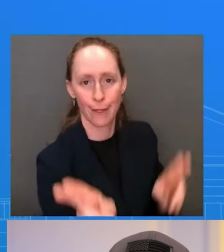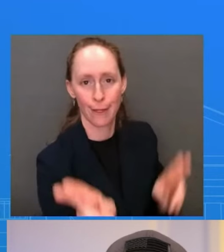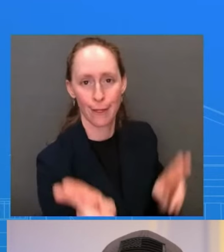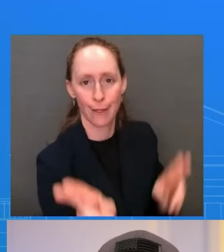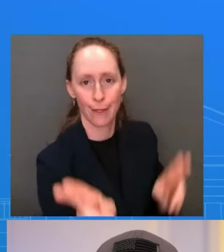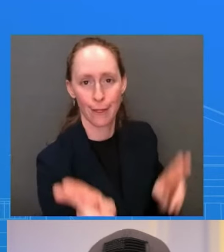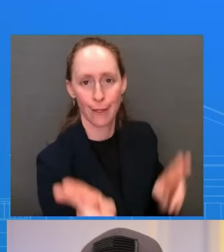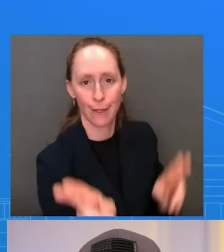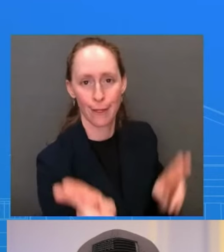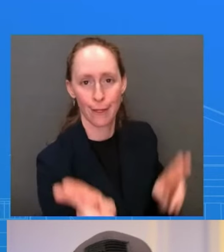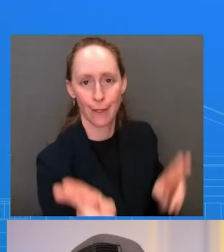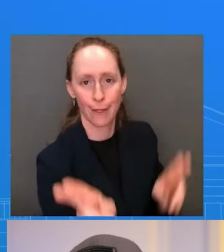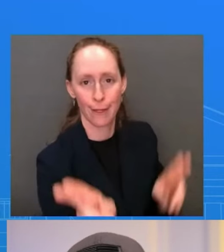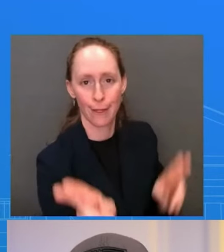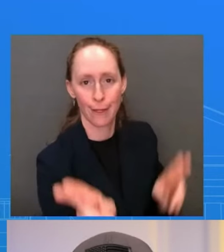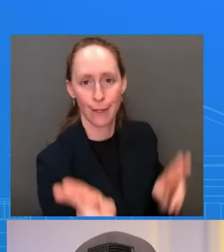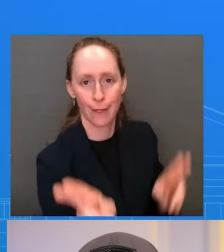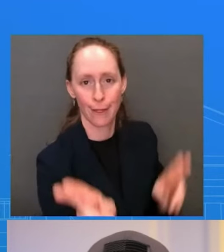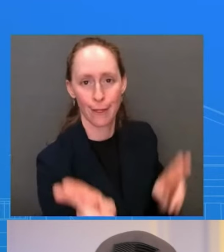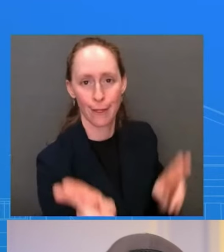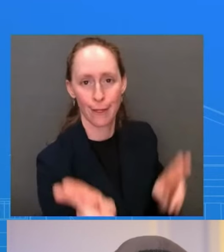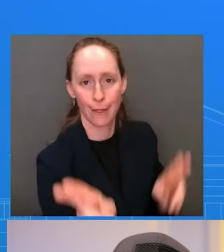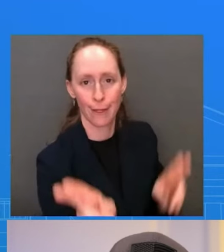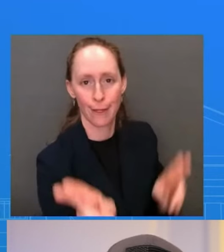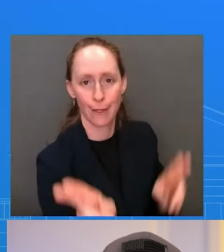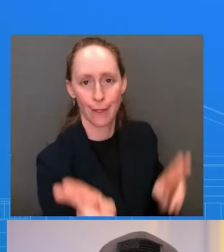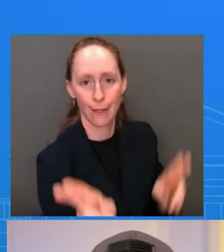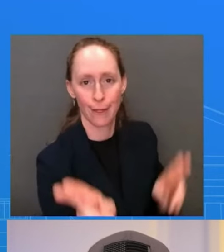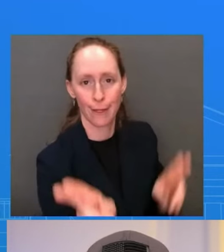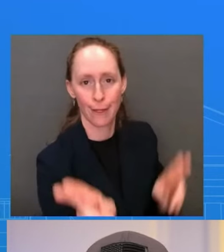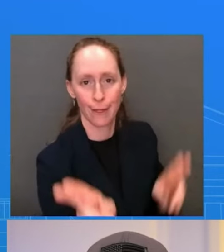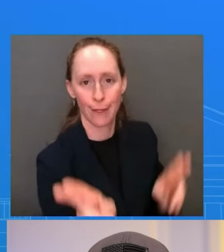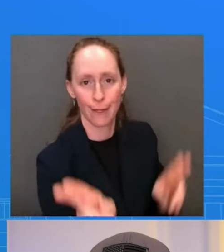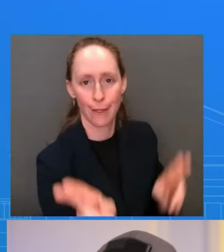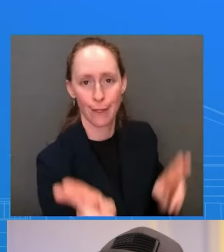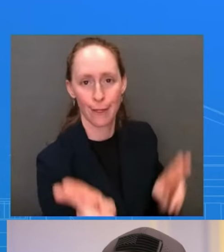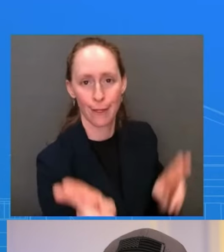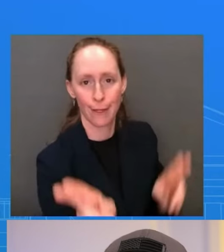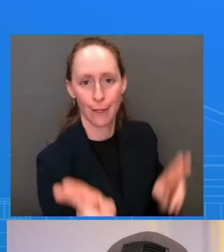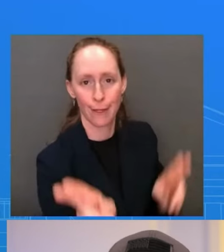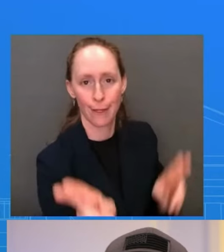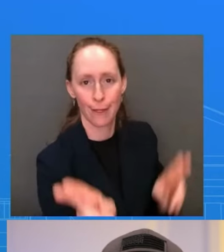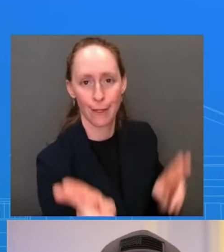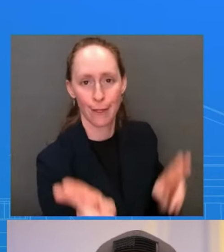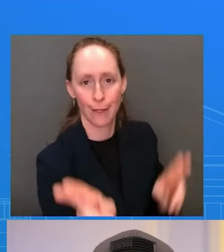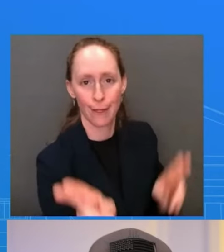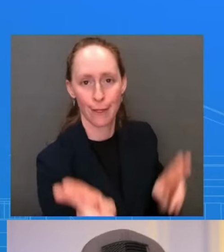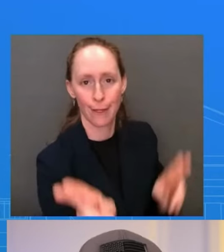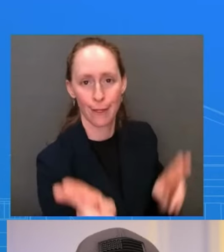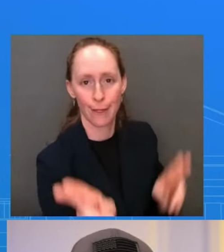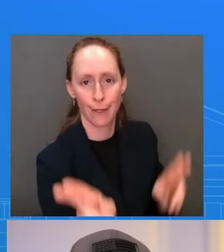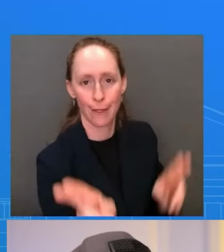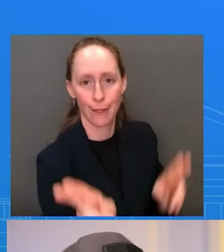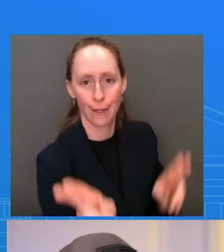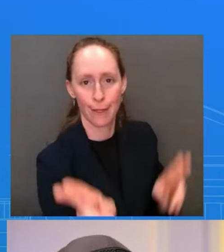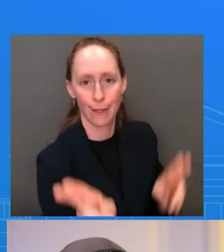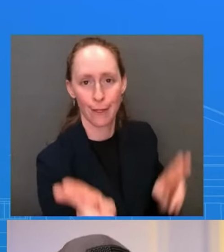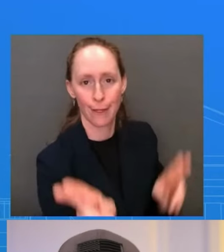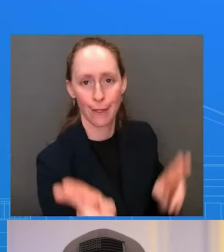probably another 4 years because Republicans can't get their crap together. So Democrats are probably going to win in 2024 once again. You're going to have millions upon millions of people pour across the